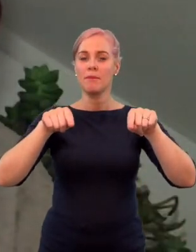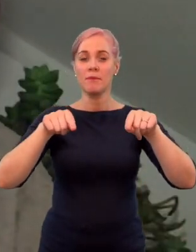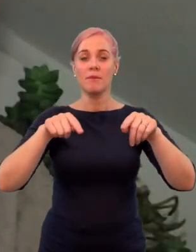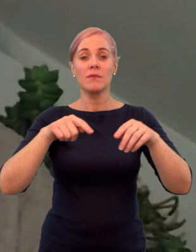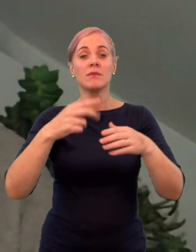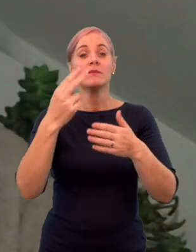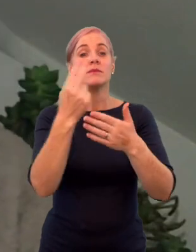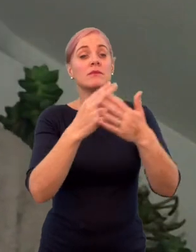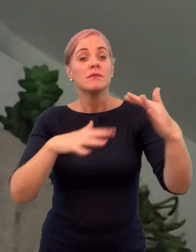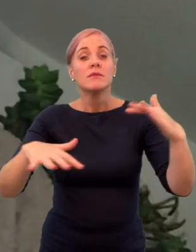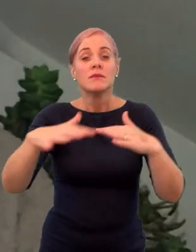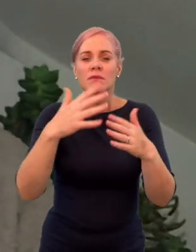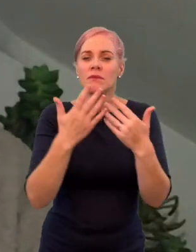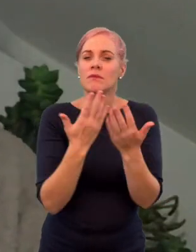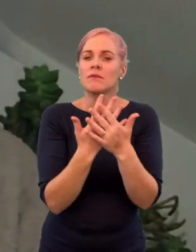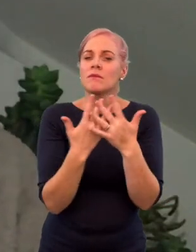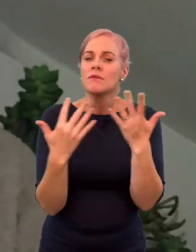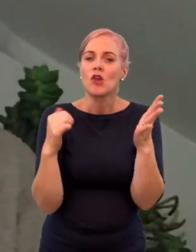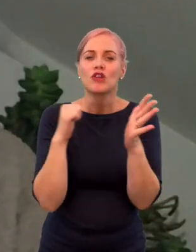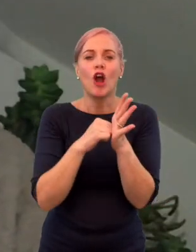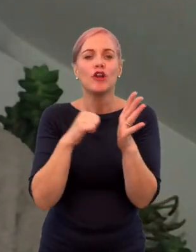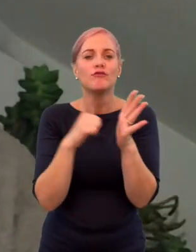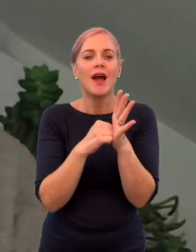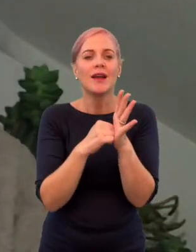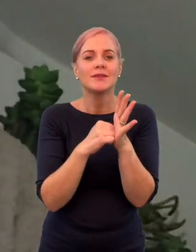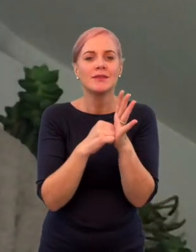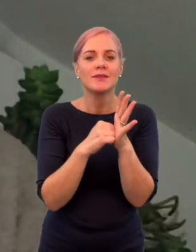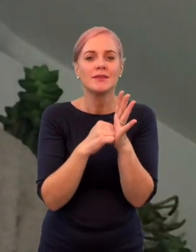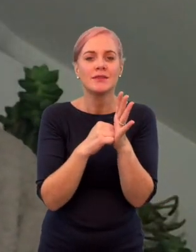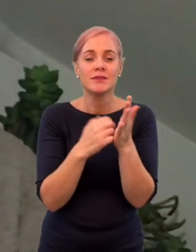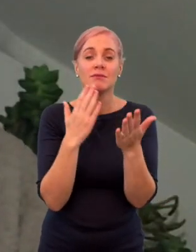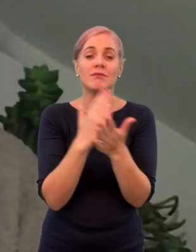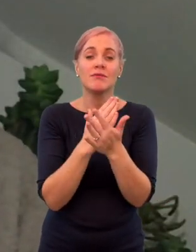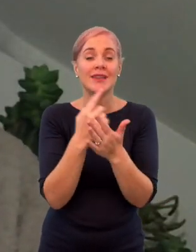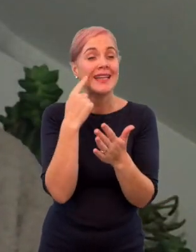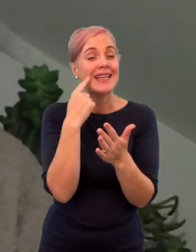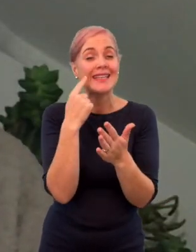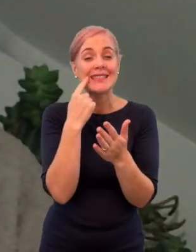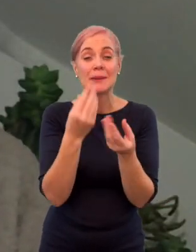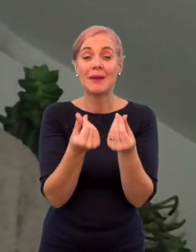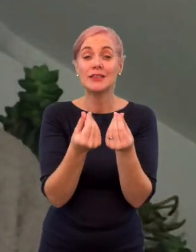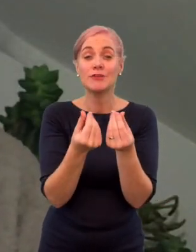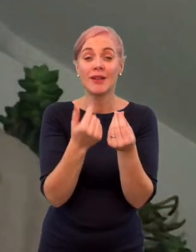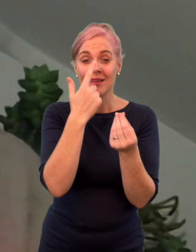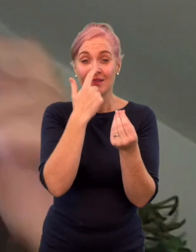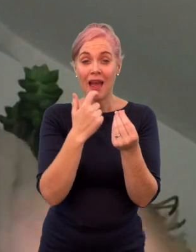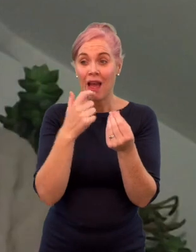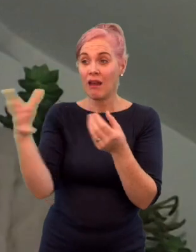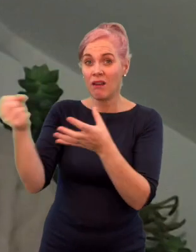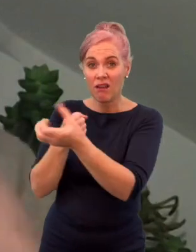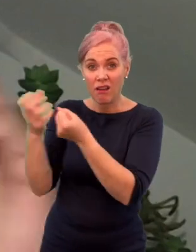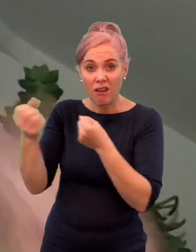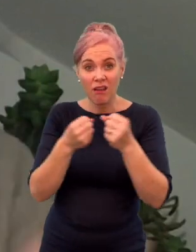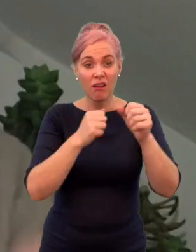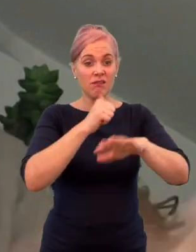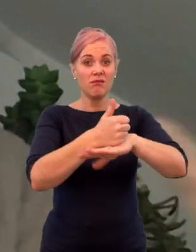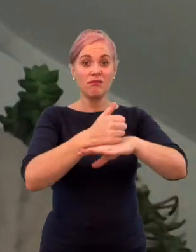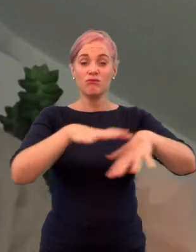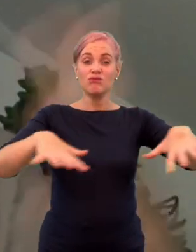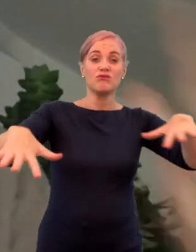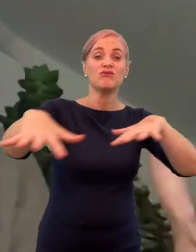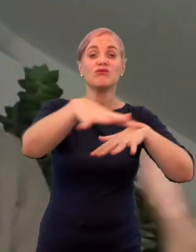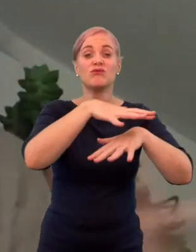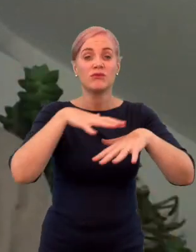In the design, there's quite a lot of concrete, concrete being probably the easiest material to kind of locate